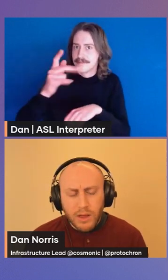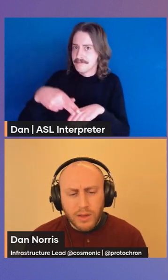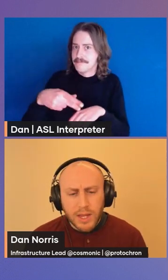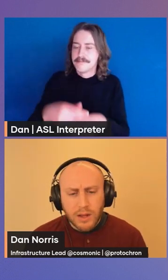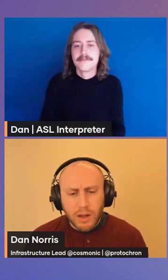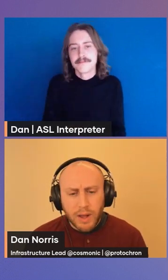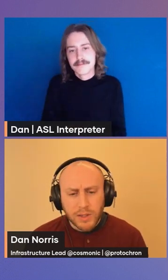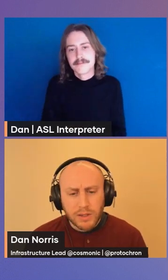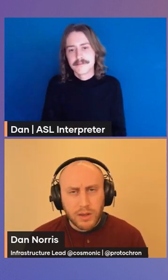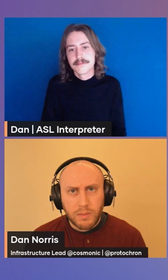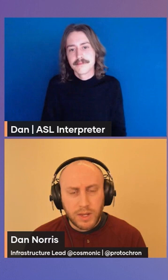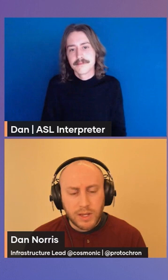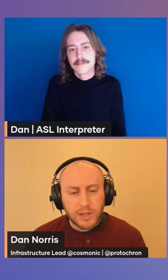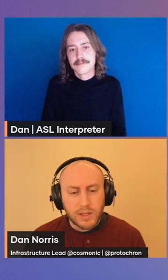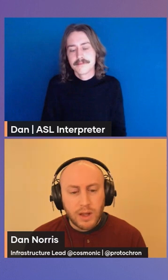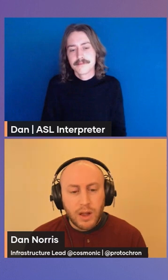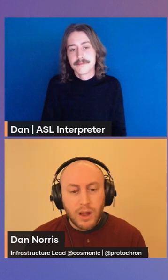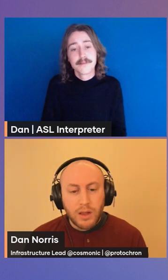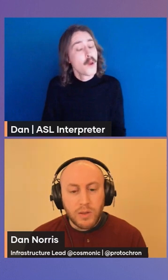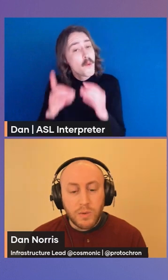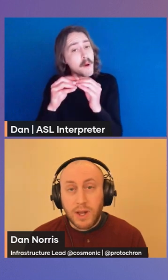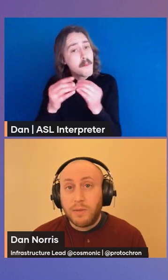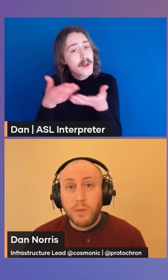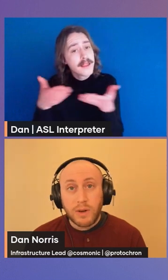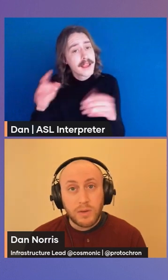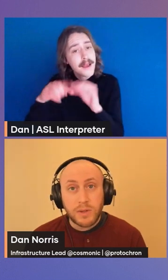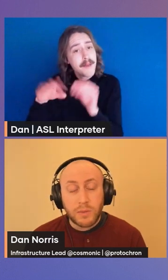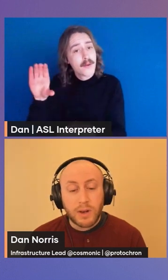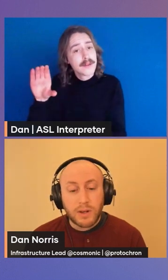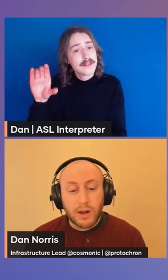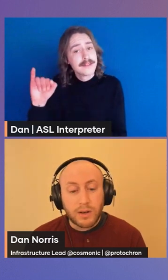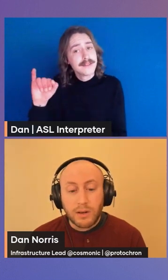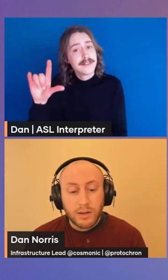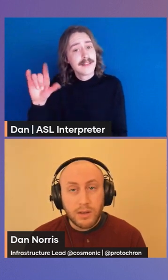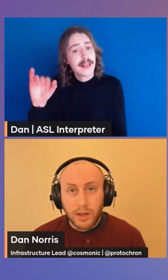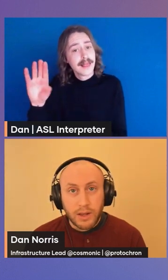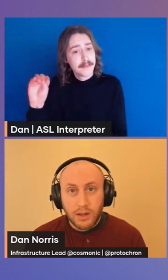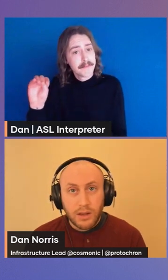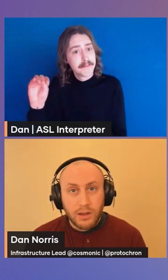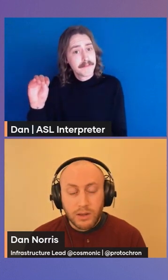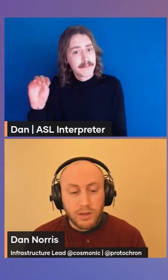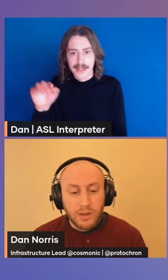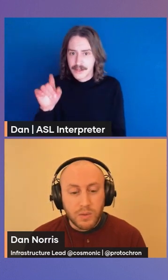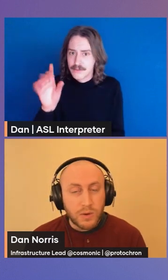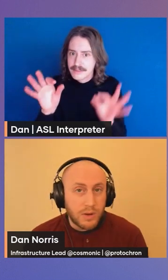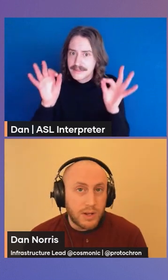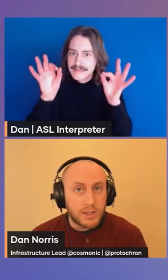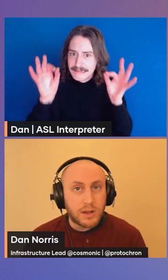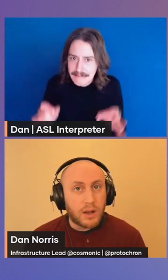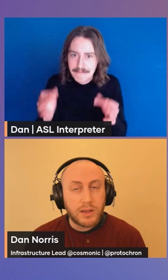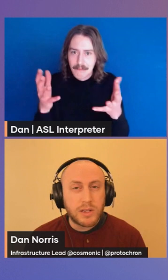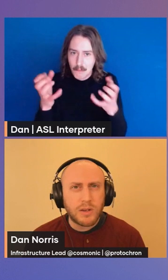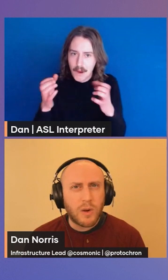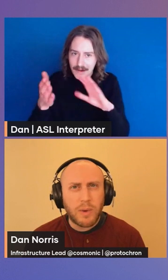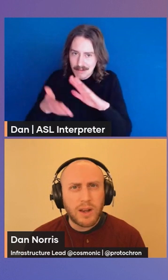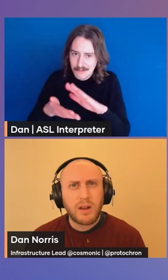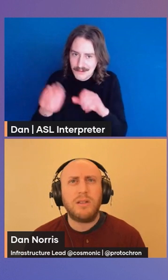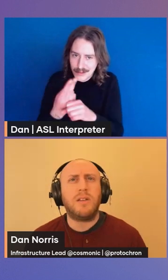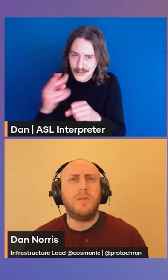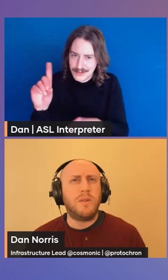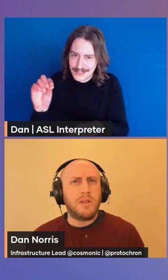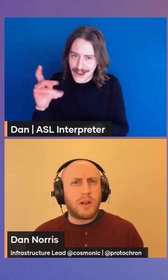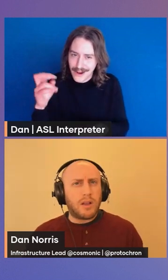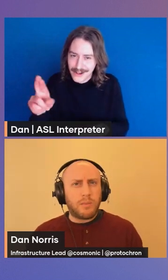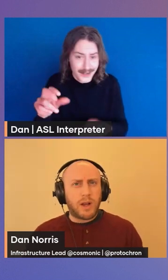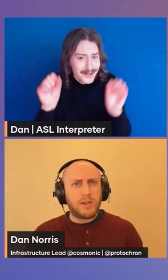The other thing about Cilium is you definitely want to use it running Docker. Like, you could install, it's just a Go binary. Like, you